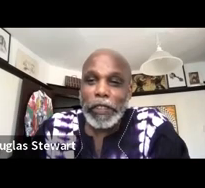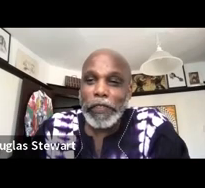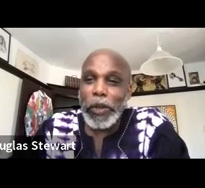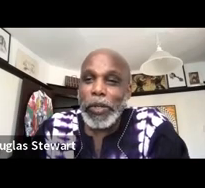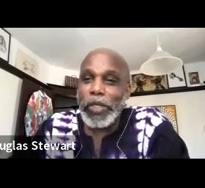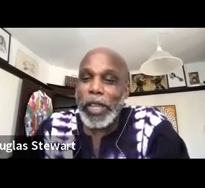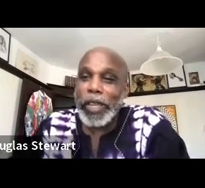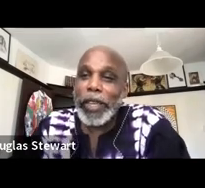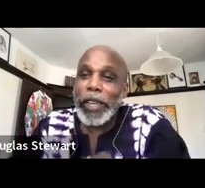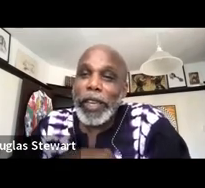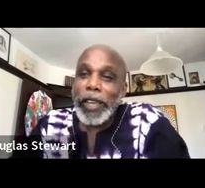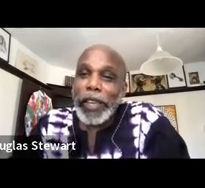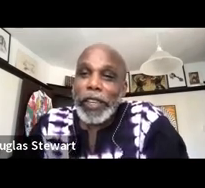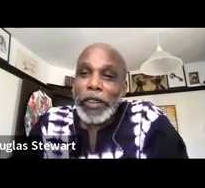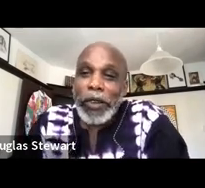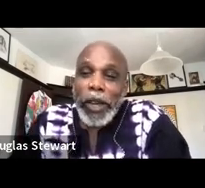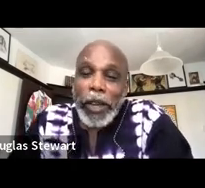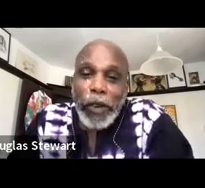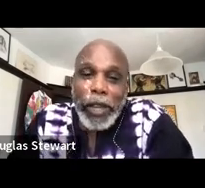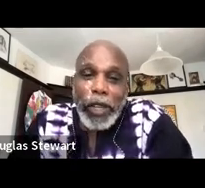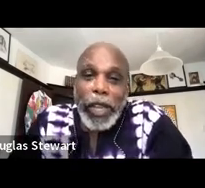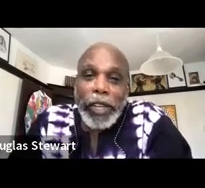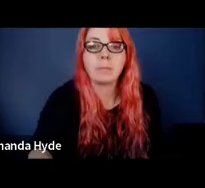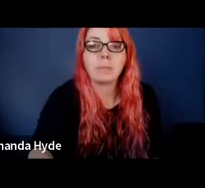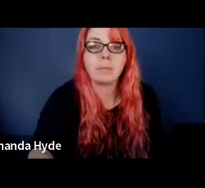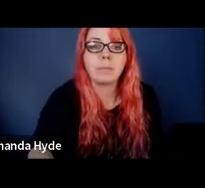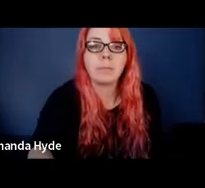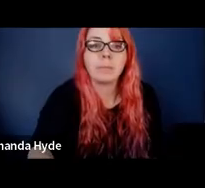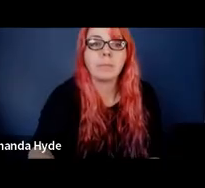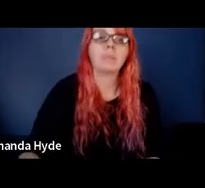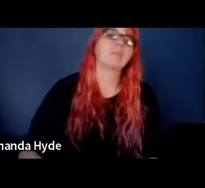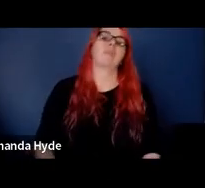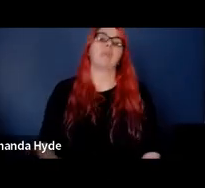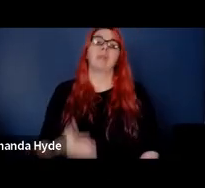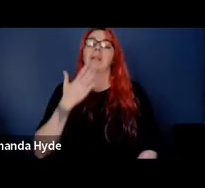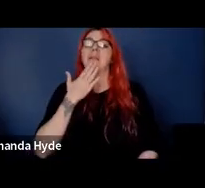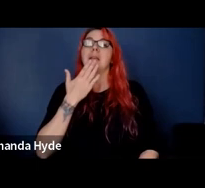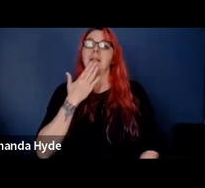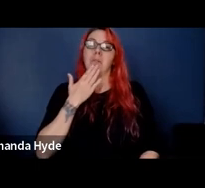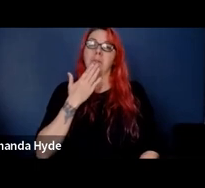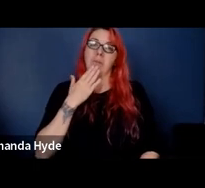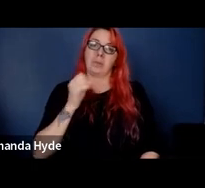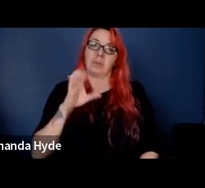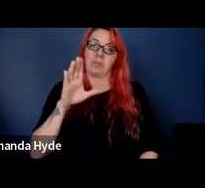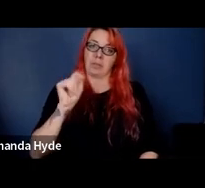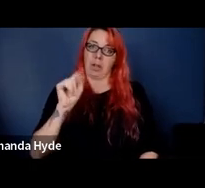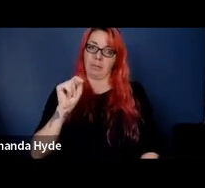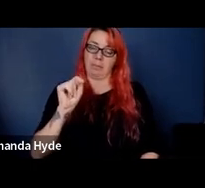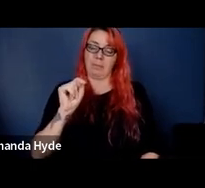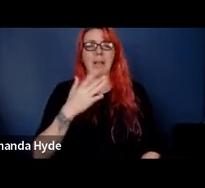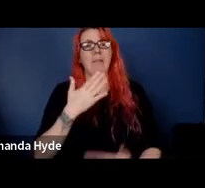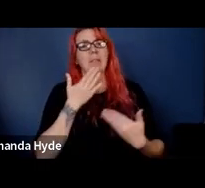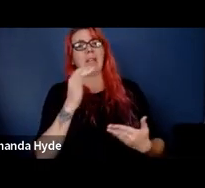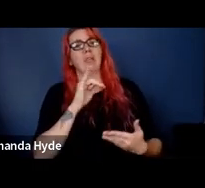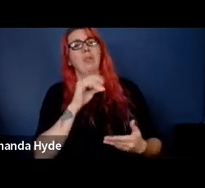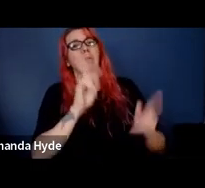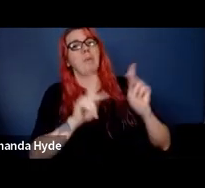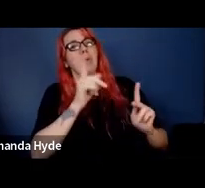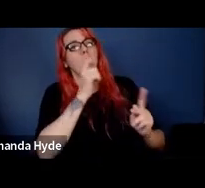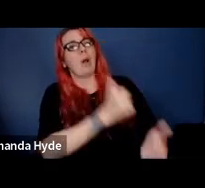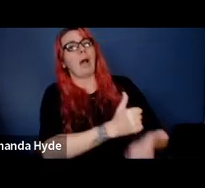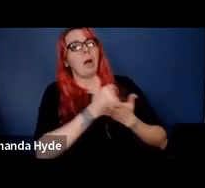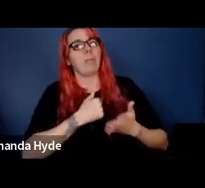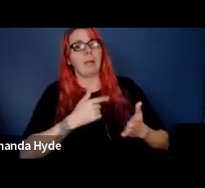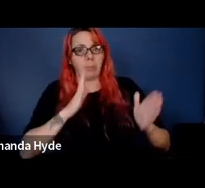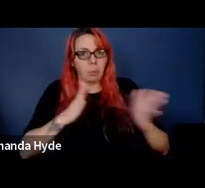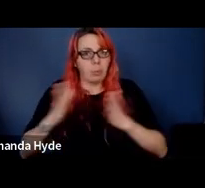appreciate all the folks like, Randy and Ilona, who have worked really hard with me to kind of prepare for the session and get these materials out to you.